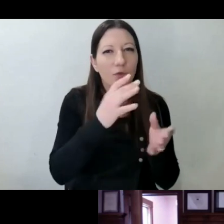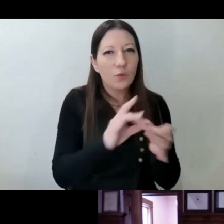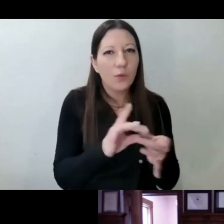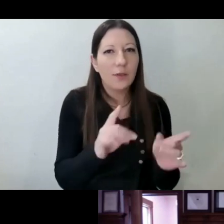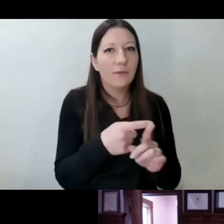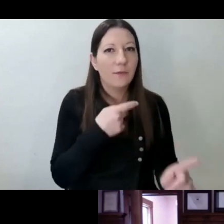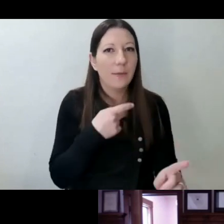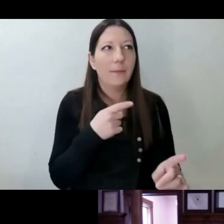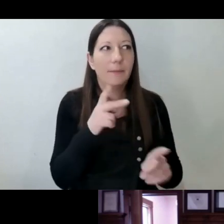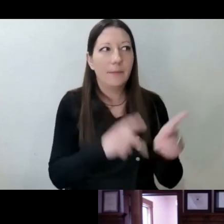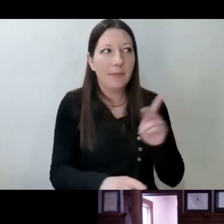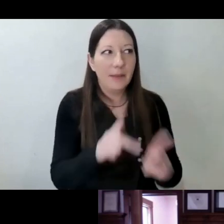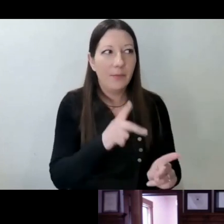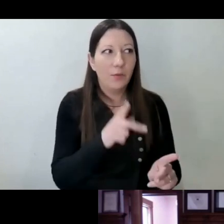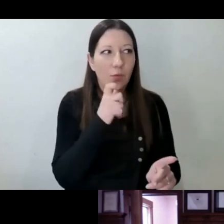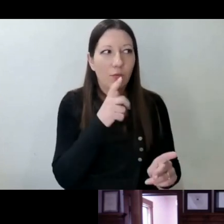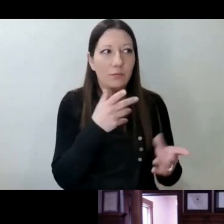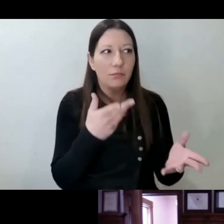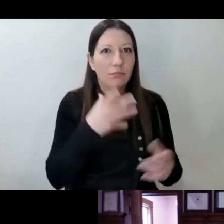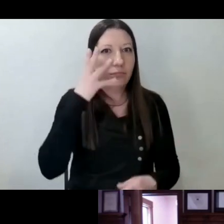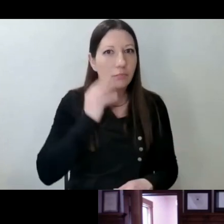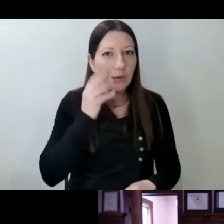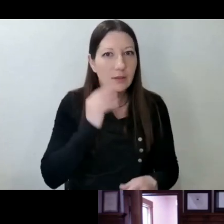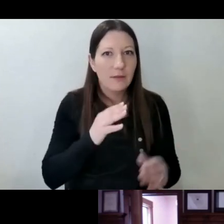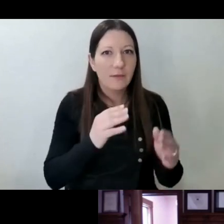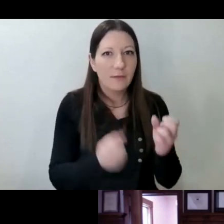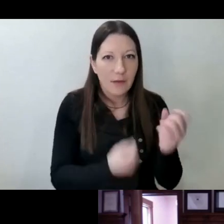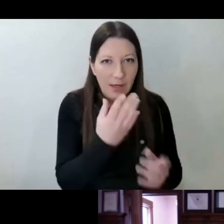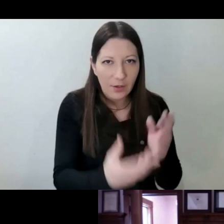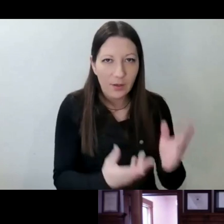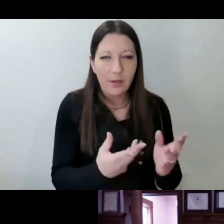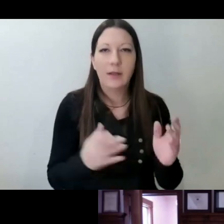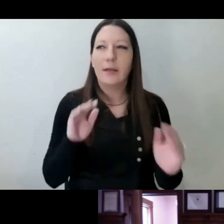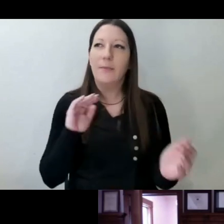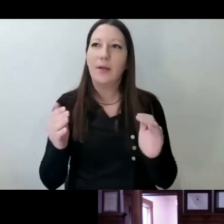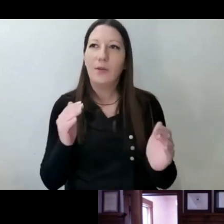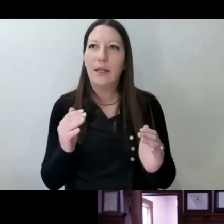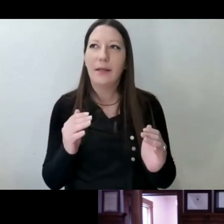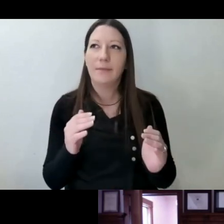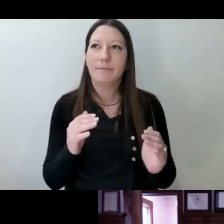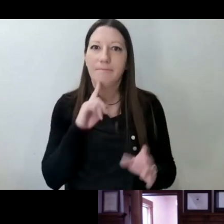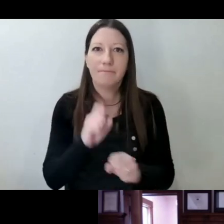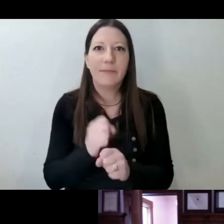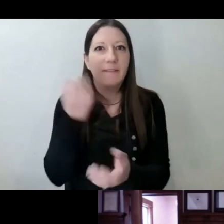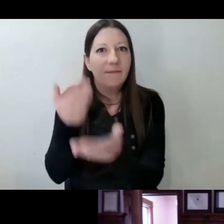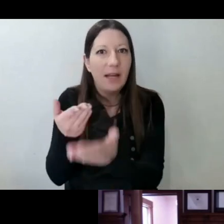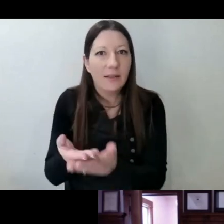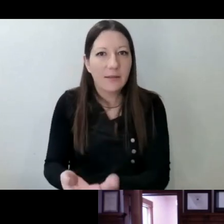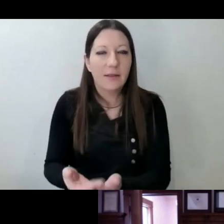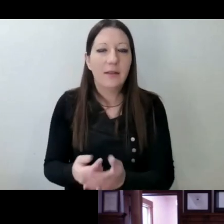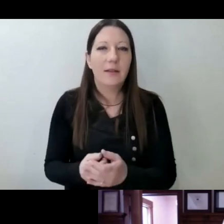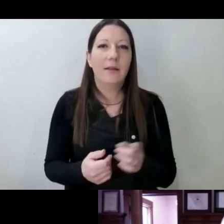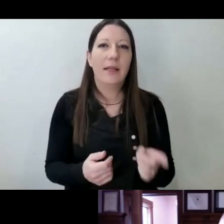we're producing, versus something that may be more like factually, scientifically based. Like if people can make that connection to